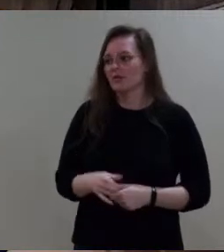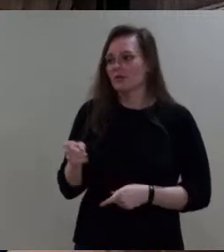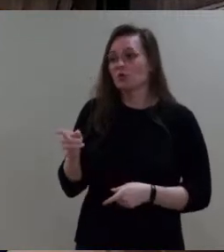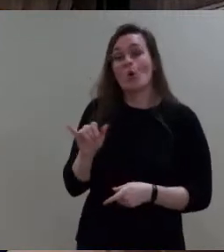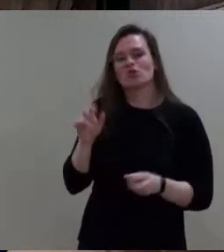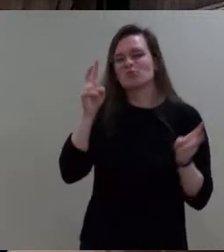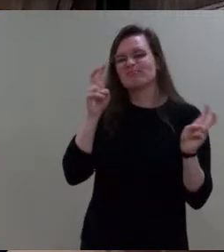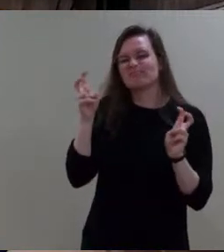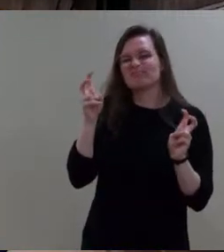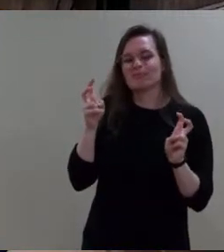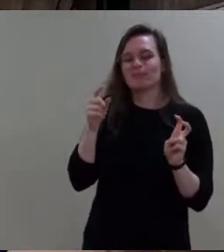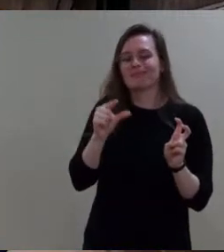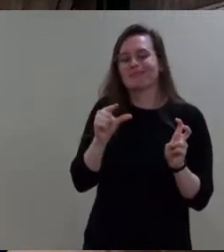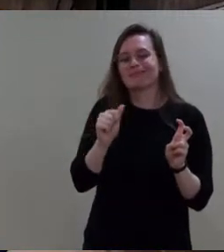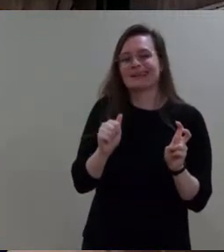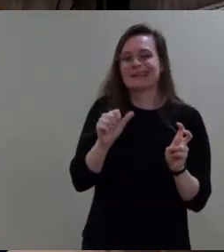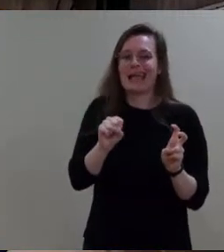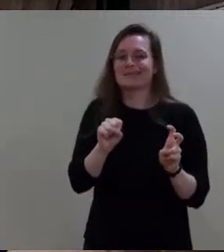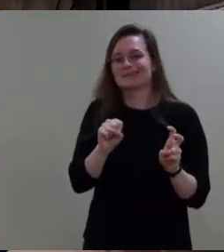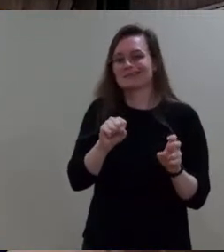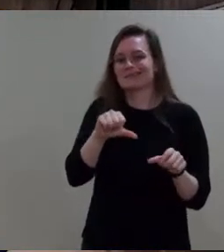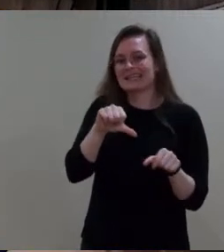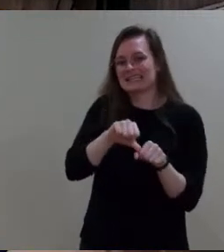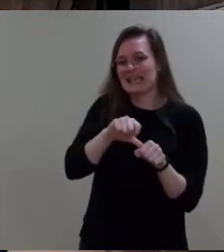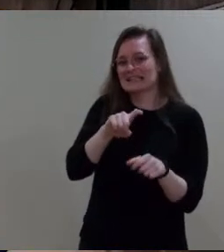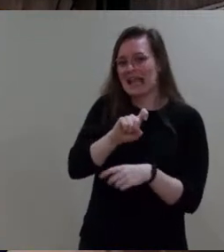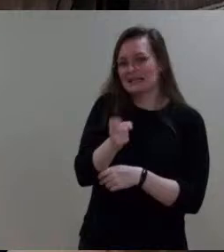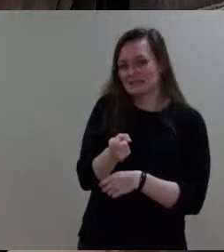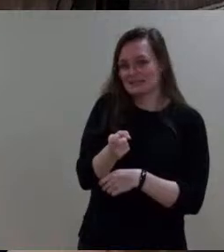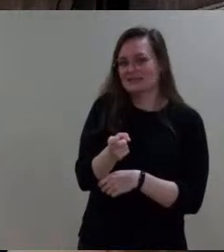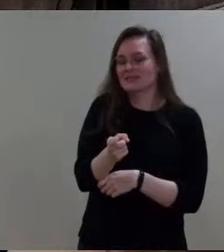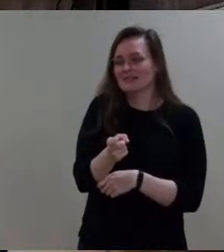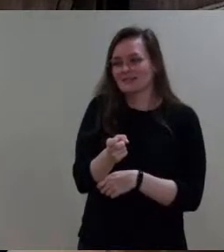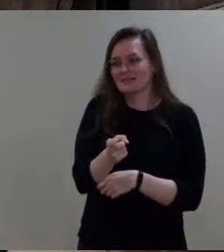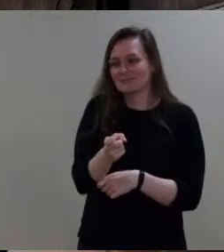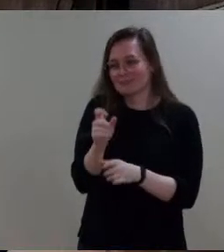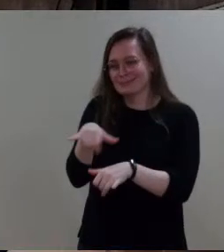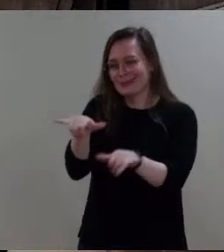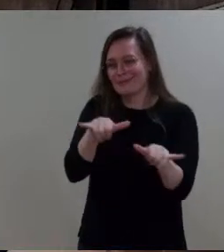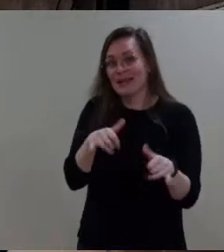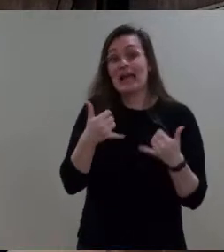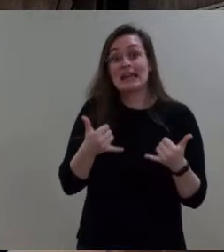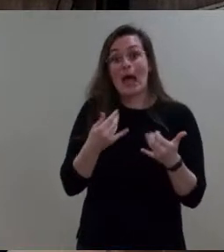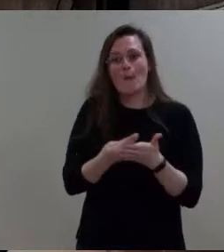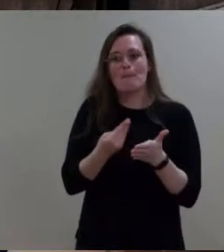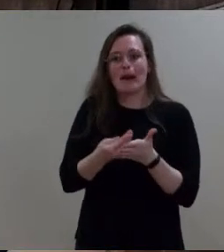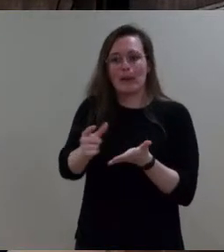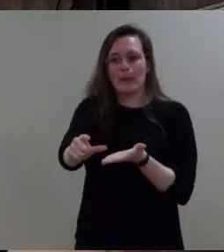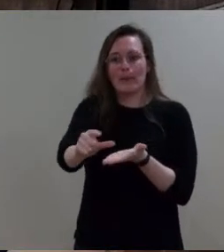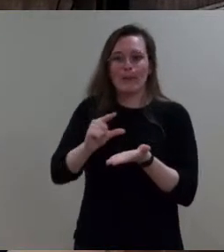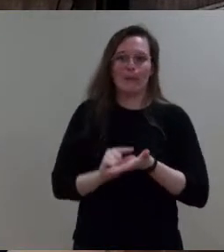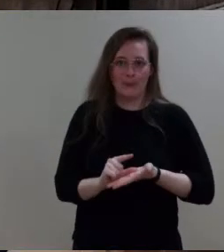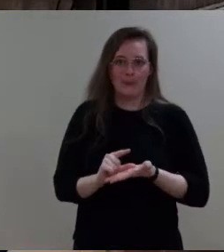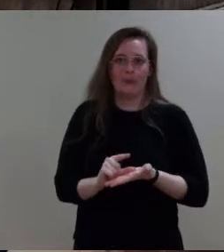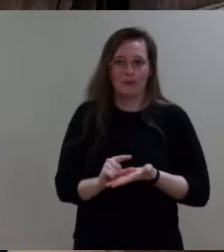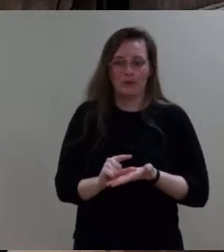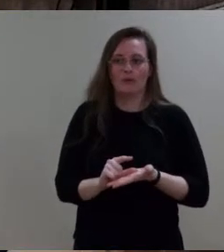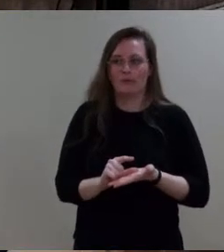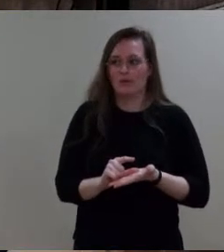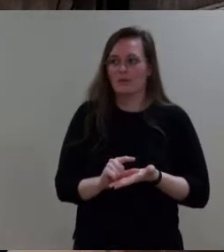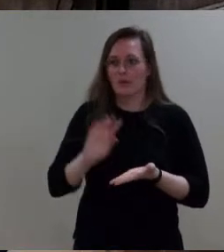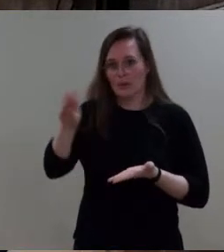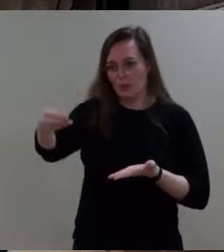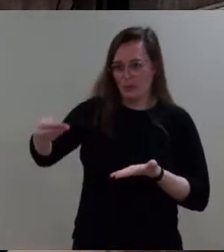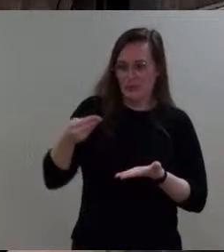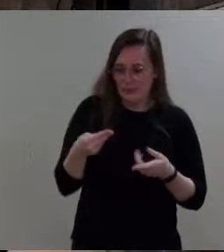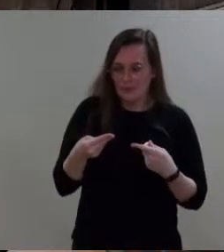you do. Right now, the money's handed over to us. With the, I know it could be a change in government,